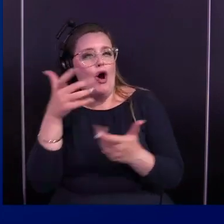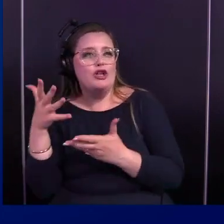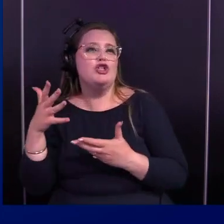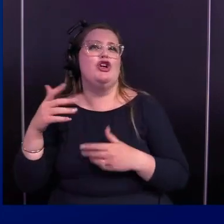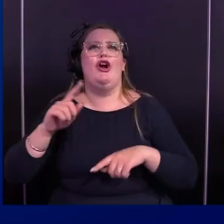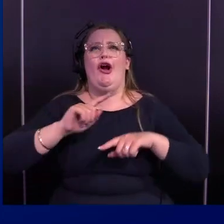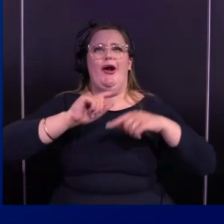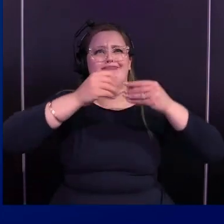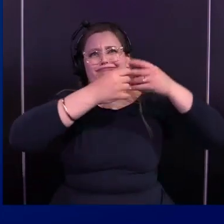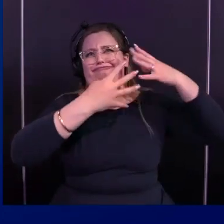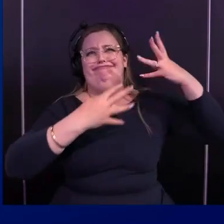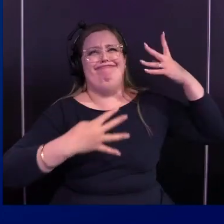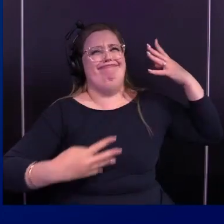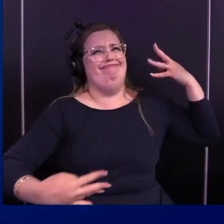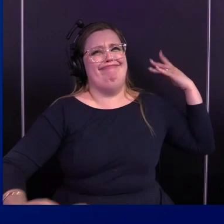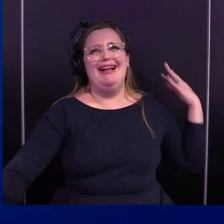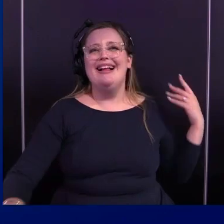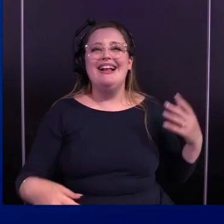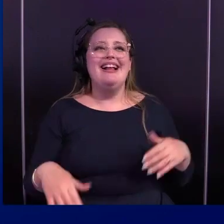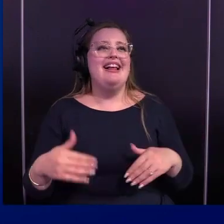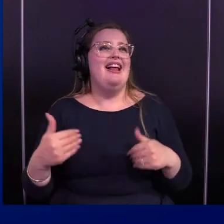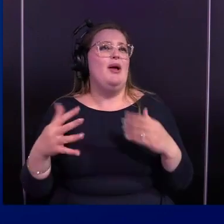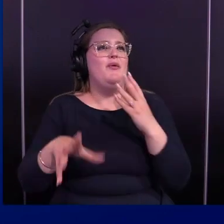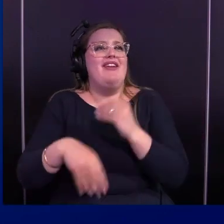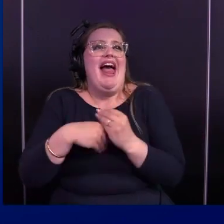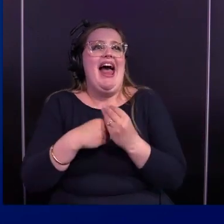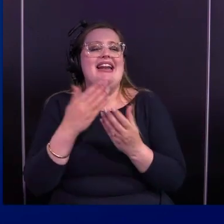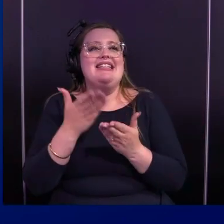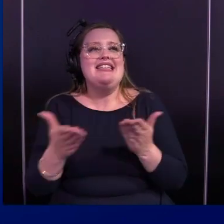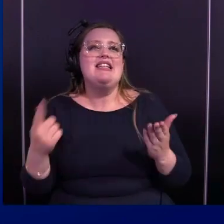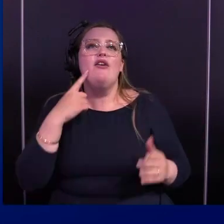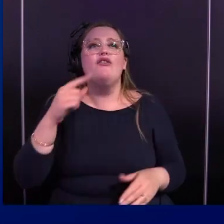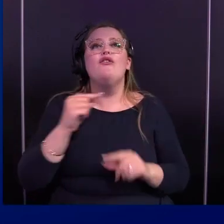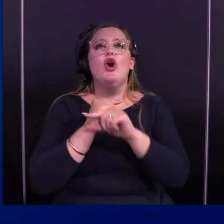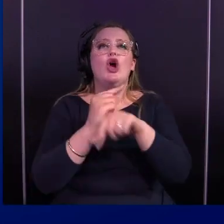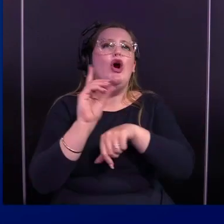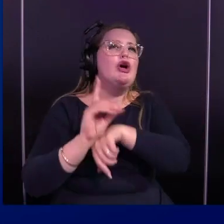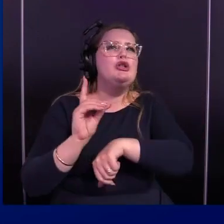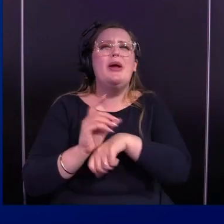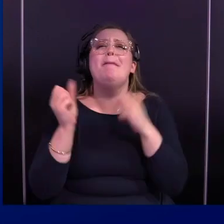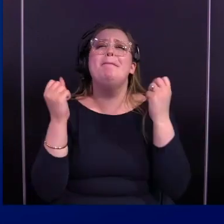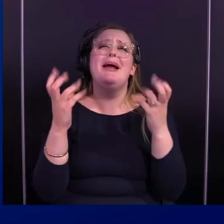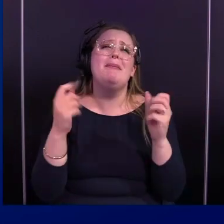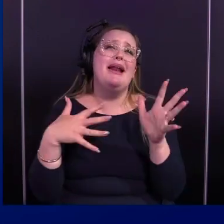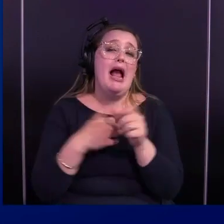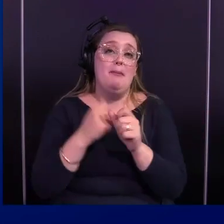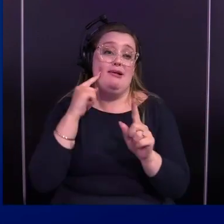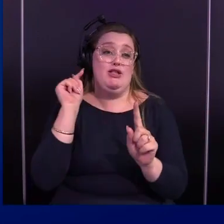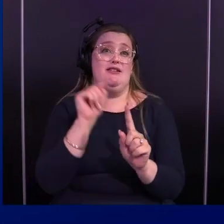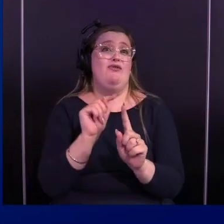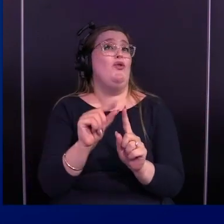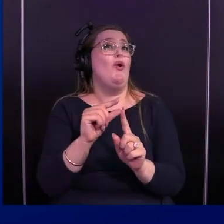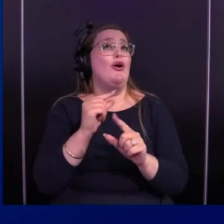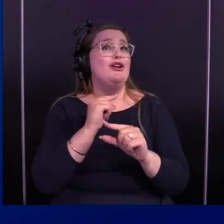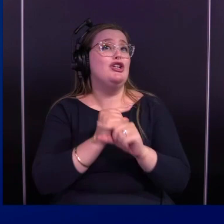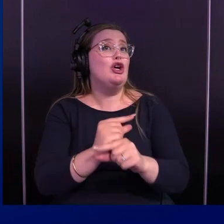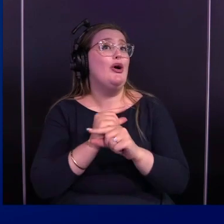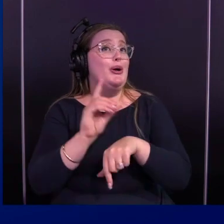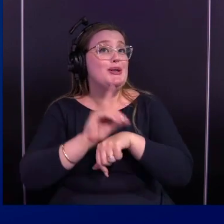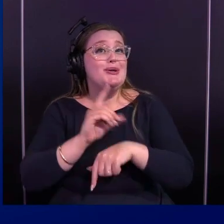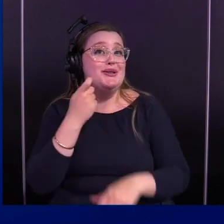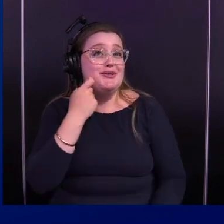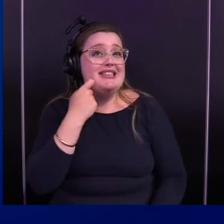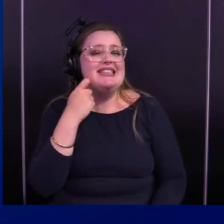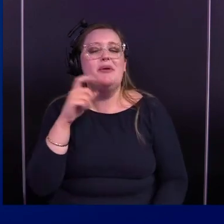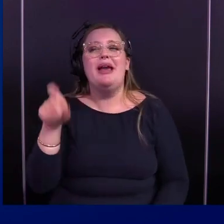encryption. By default, we've added stuff into guard duty. There's been so many updates to guard duty recently, and we needed to pull